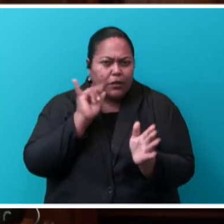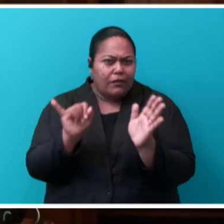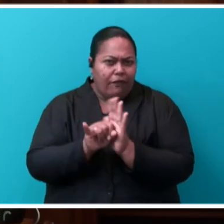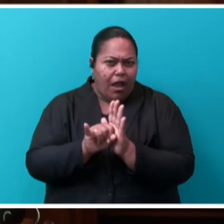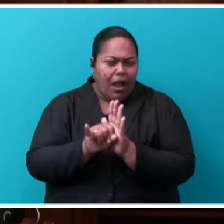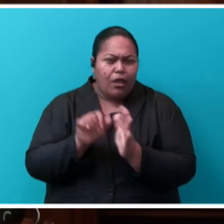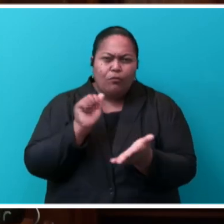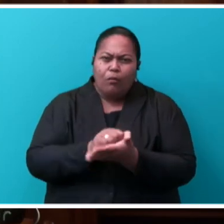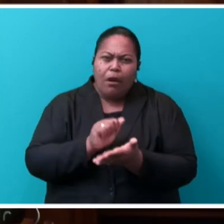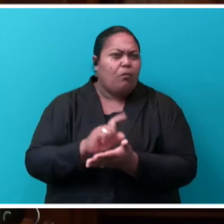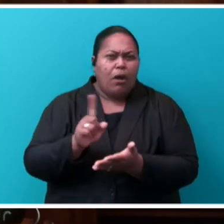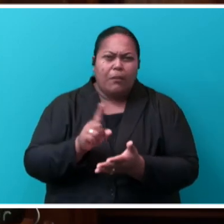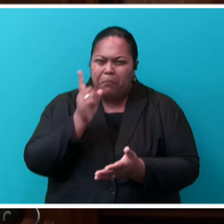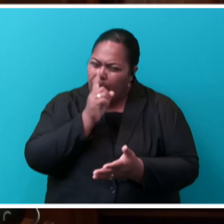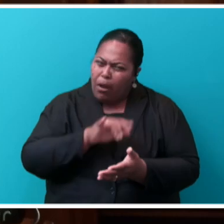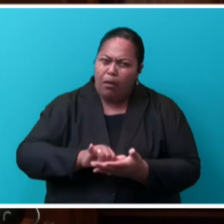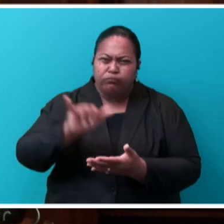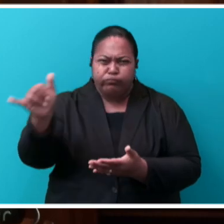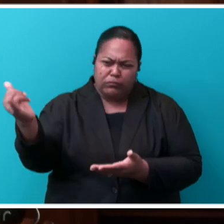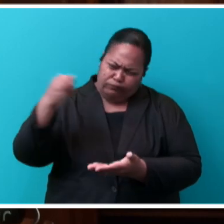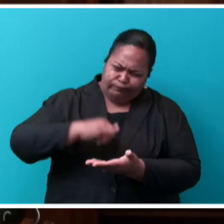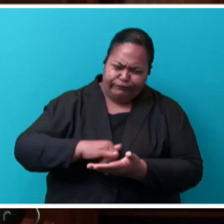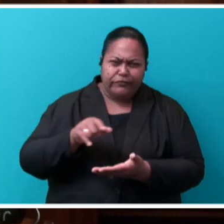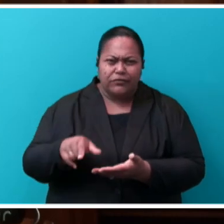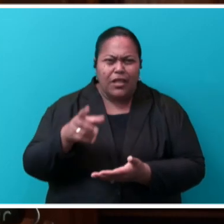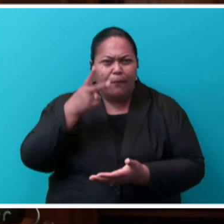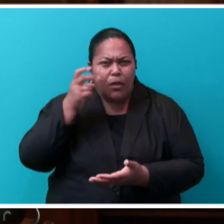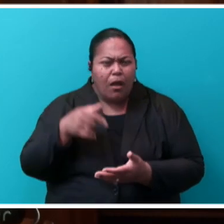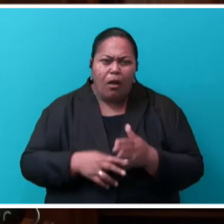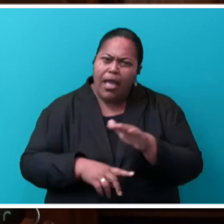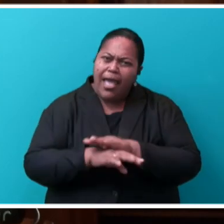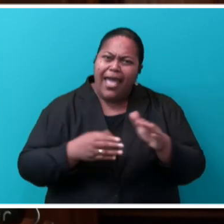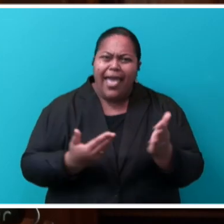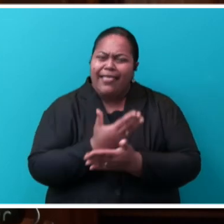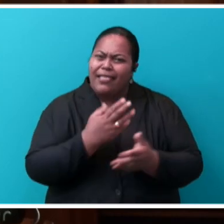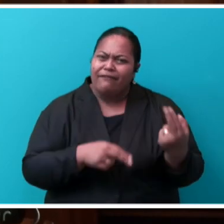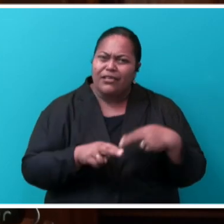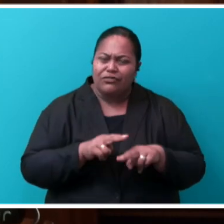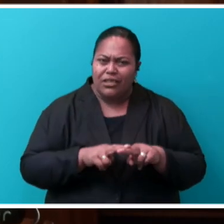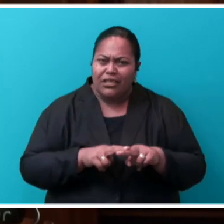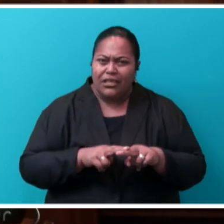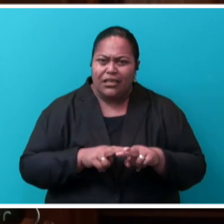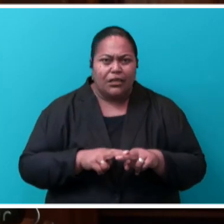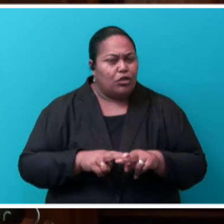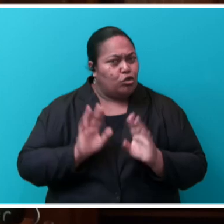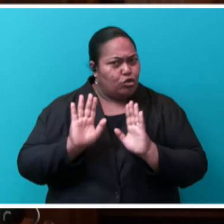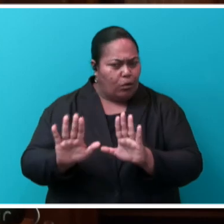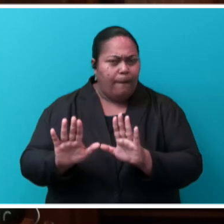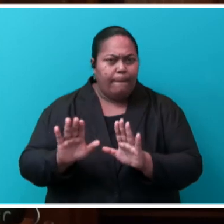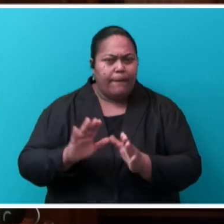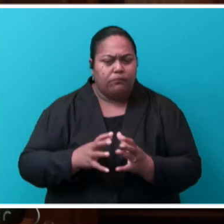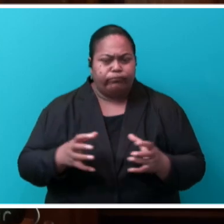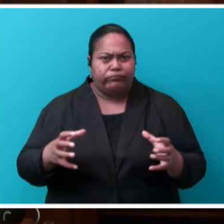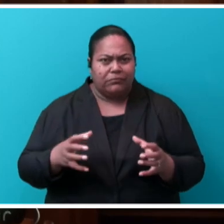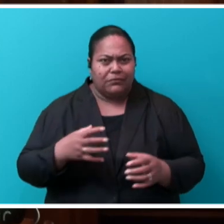migration movements and provide a border security landscape to avoid an increase in numbers. Speaker, sir,